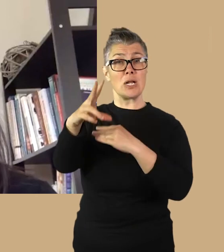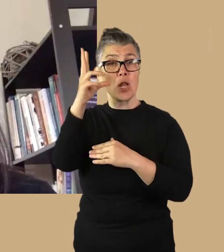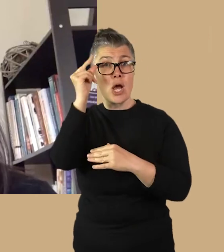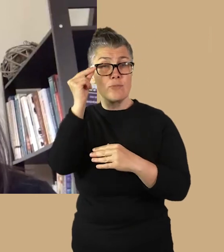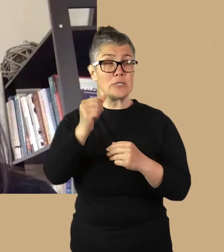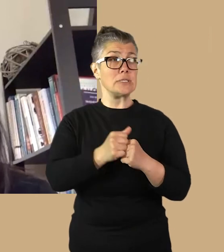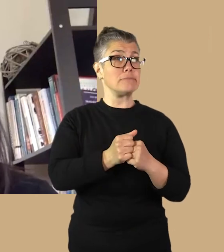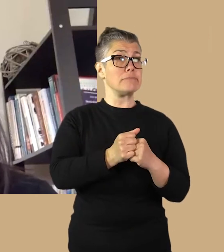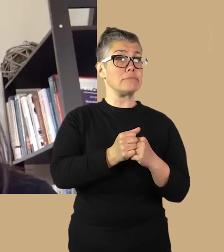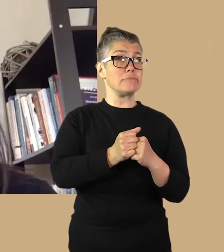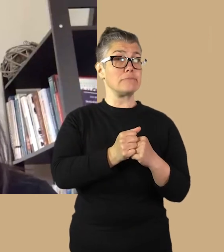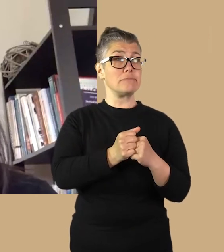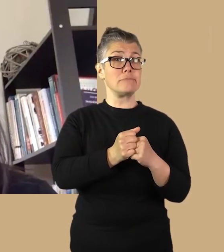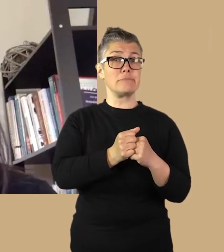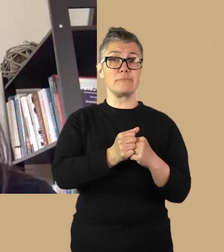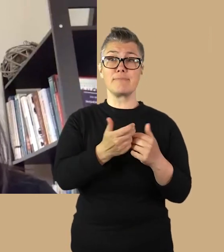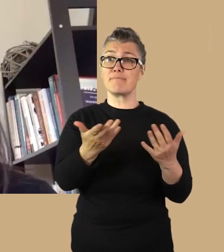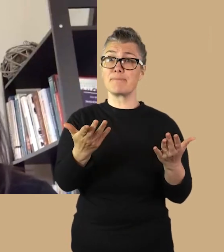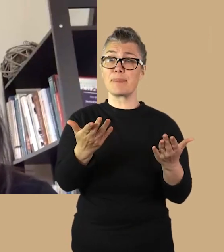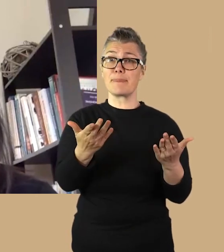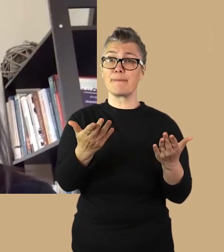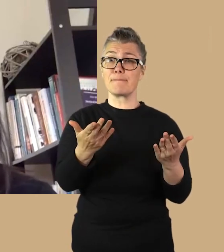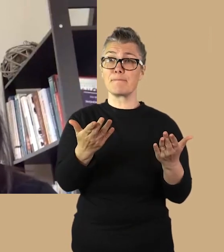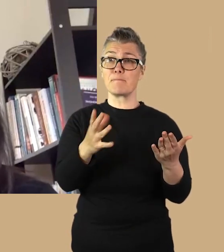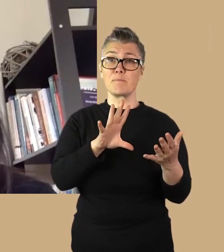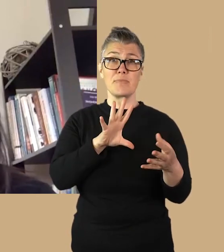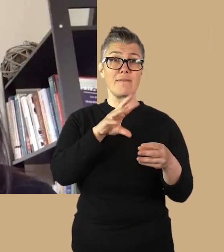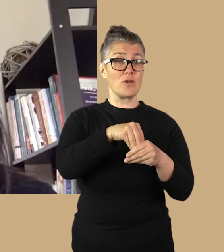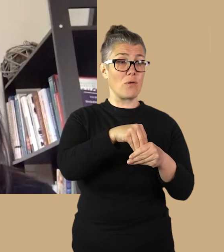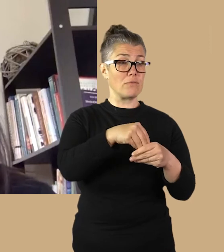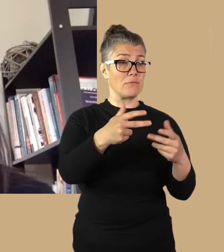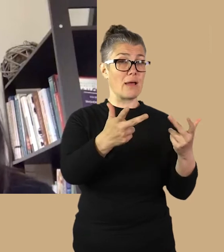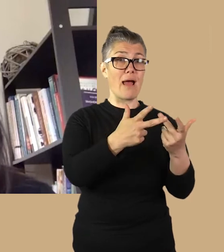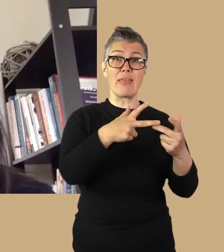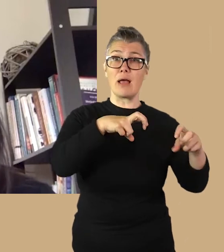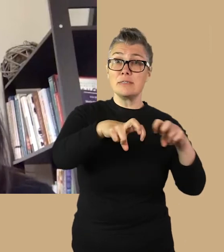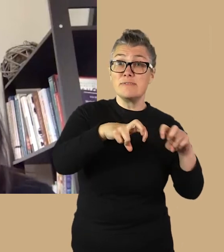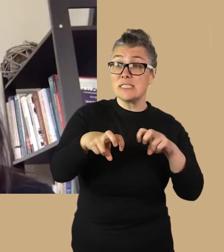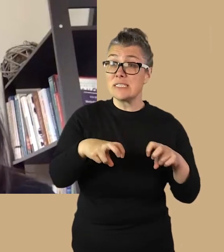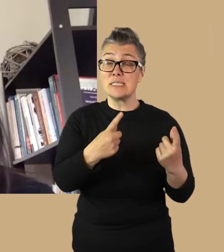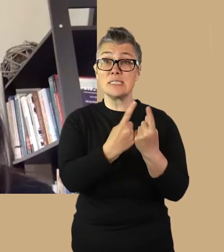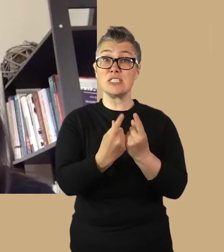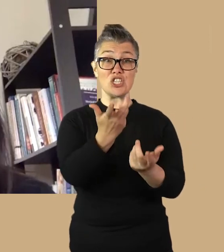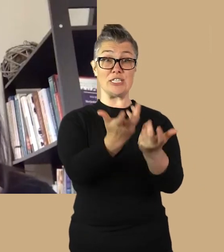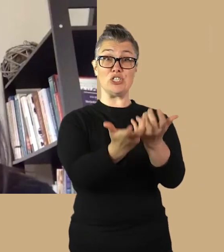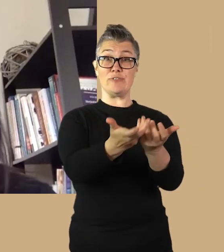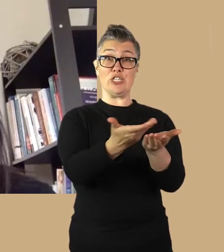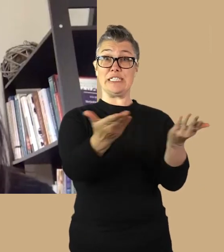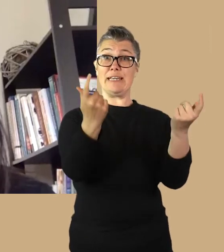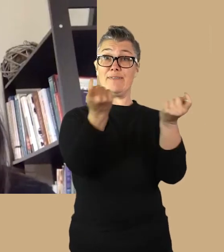tutorials in the library, or being part of any other festivities or